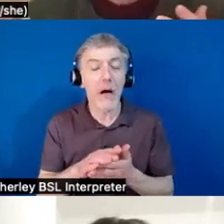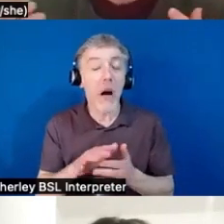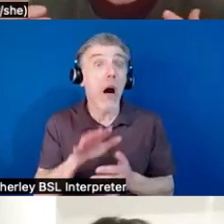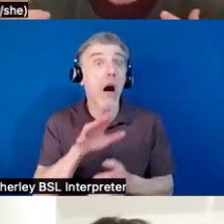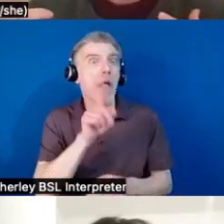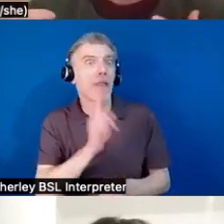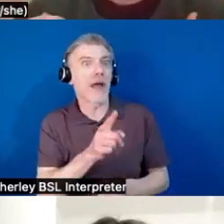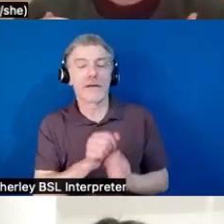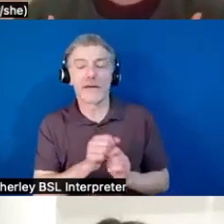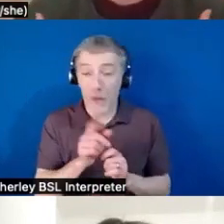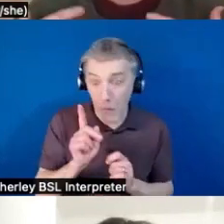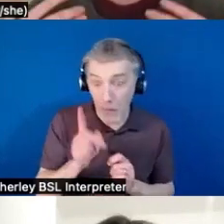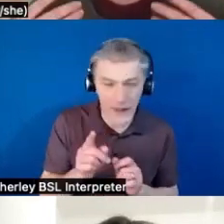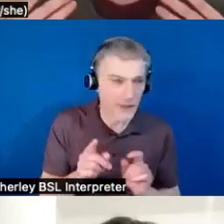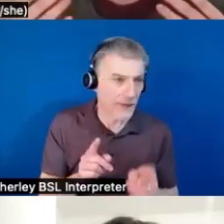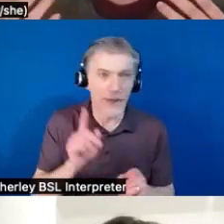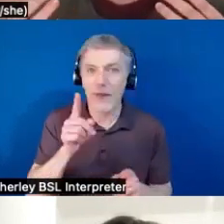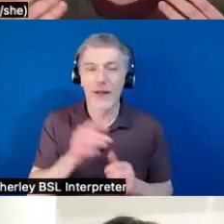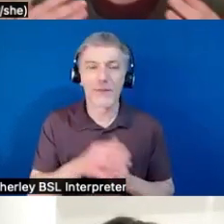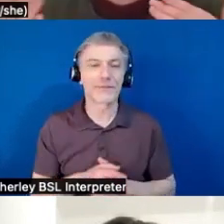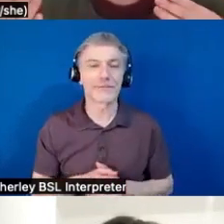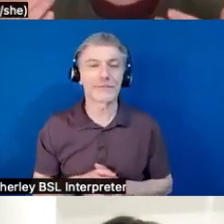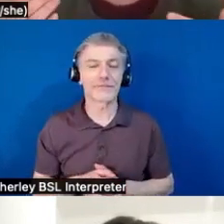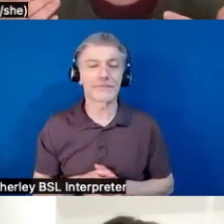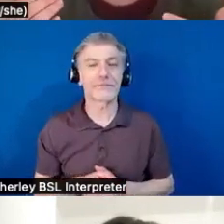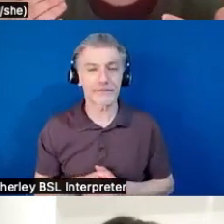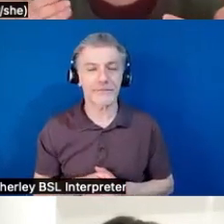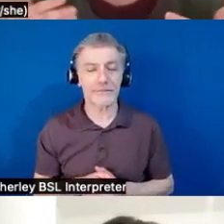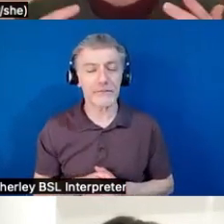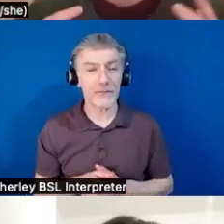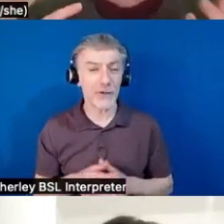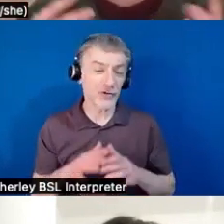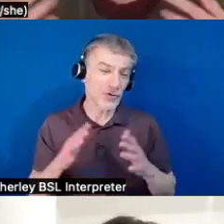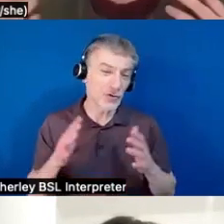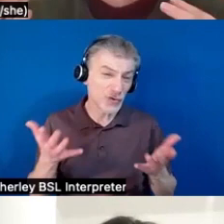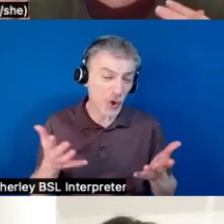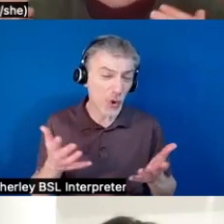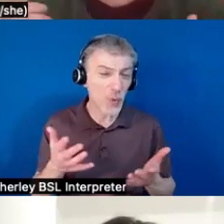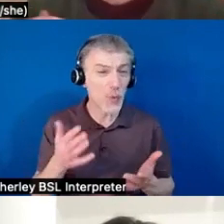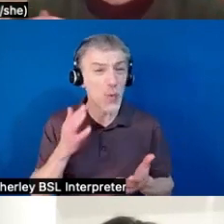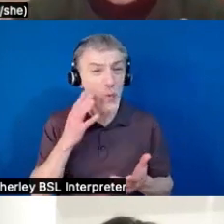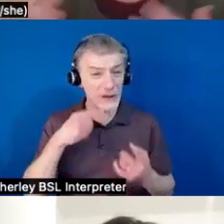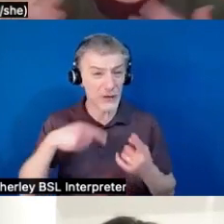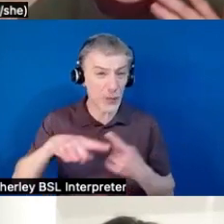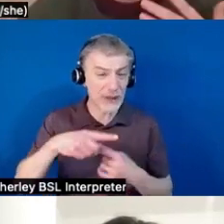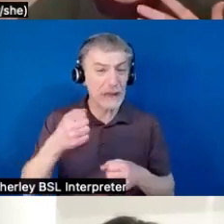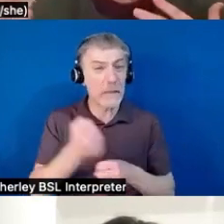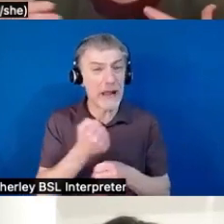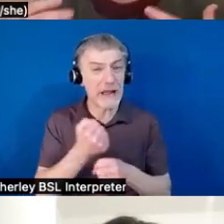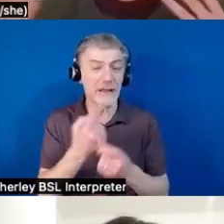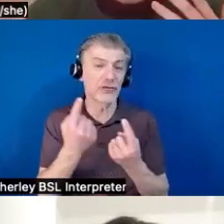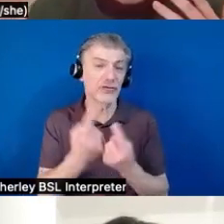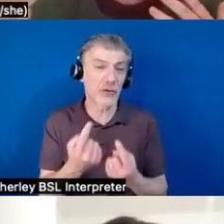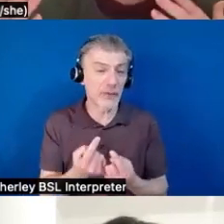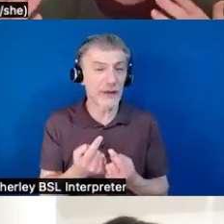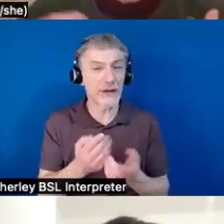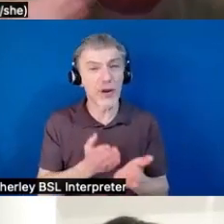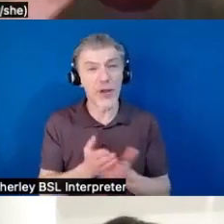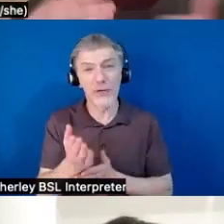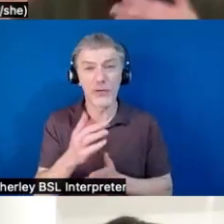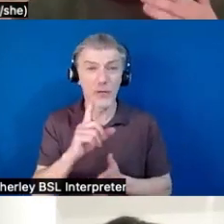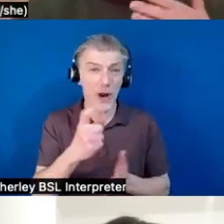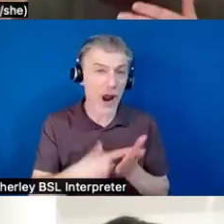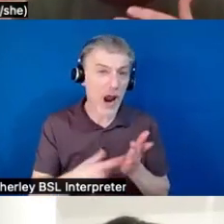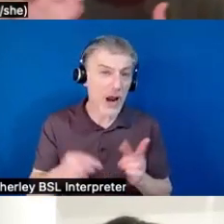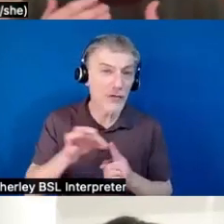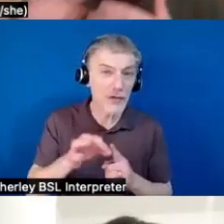making. So we have these different fragmented forms that are perhaps frustrating or resisting kind of narrative expectations